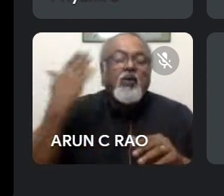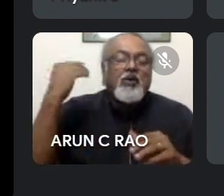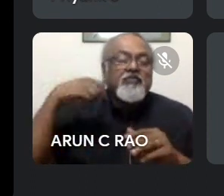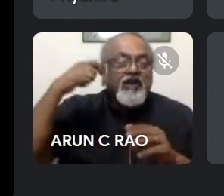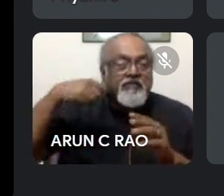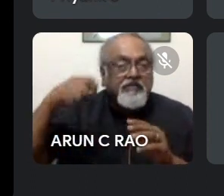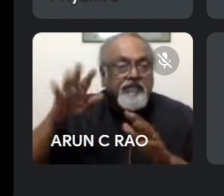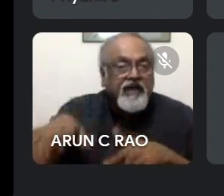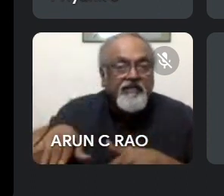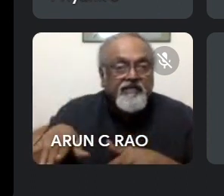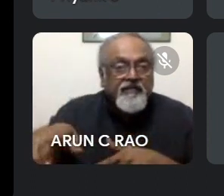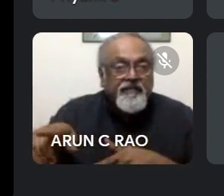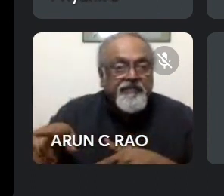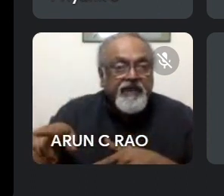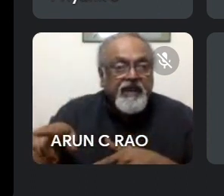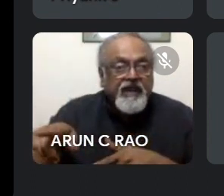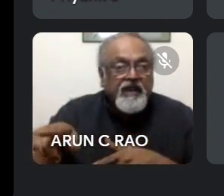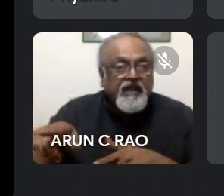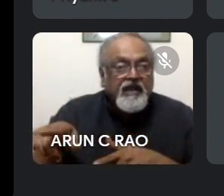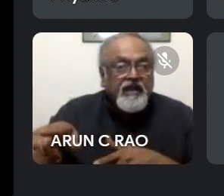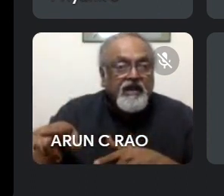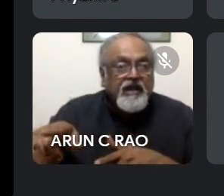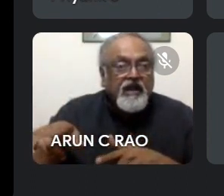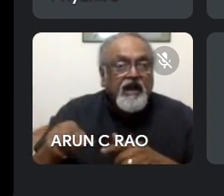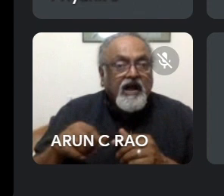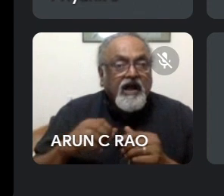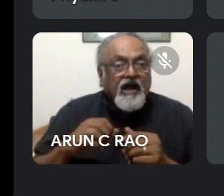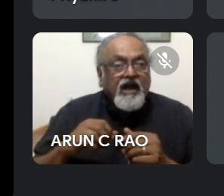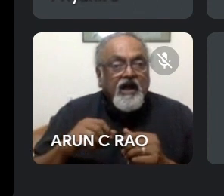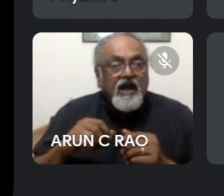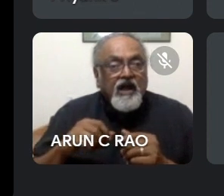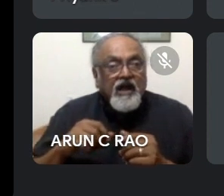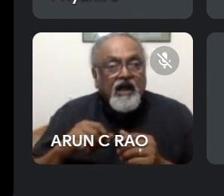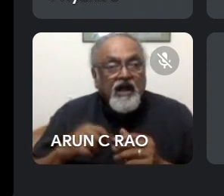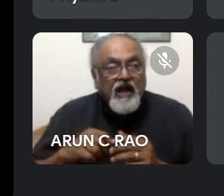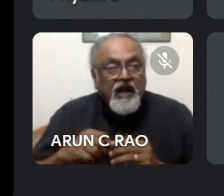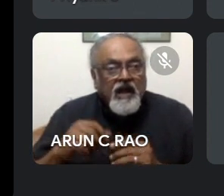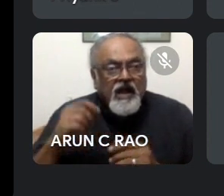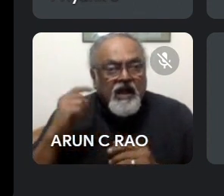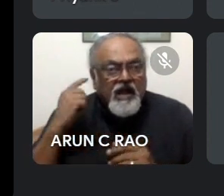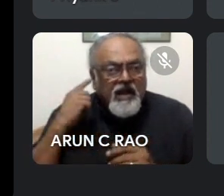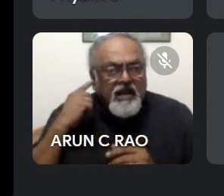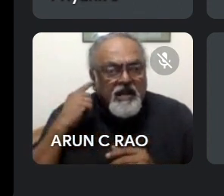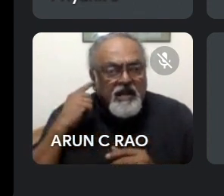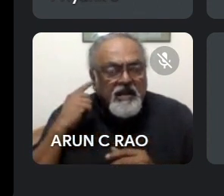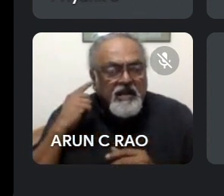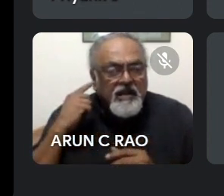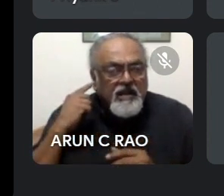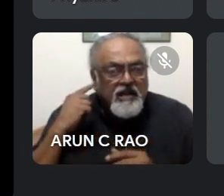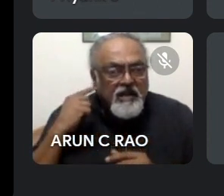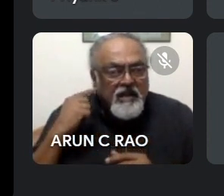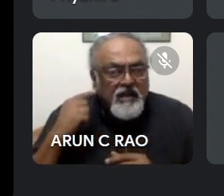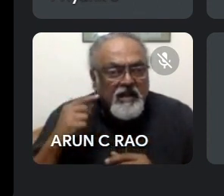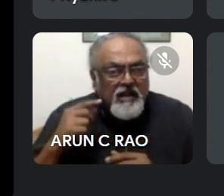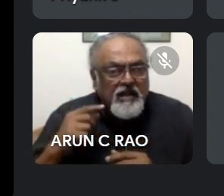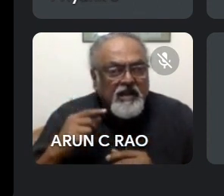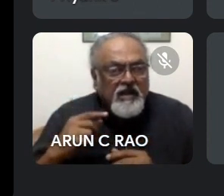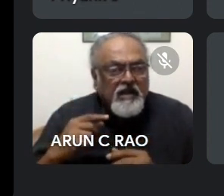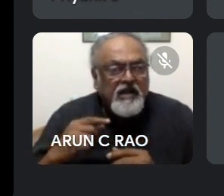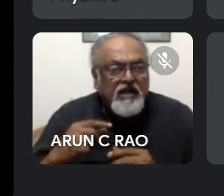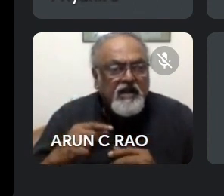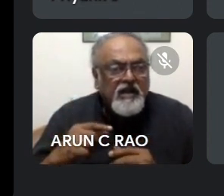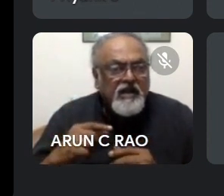not be able to paint, but definitely I do the same type of mistakes and I feel seen, I feel happy. So